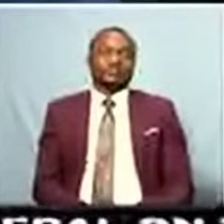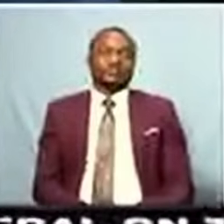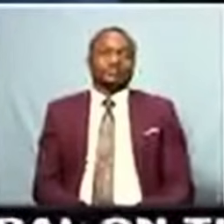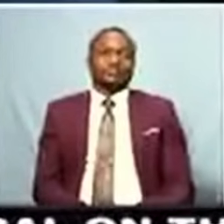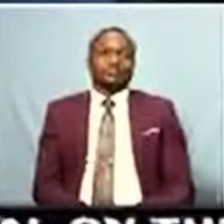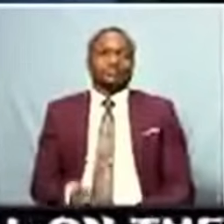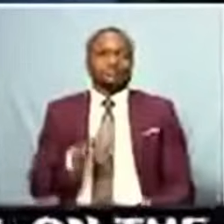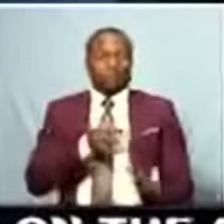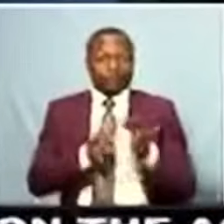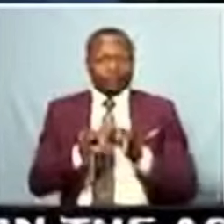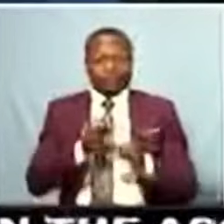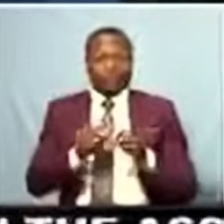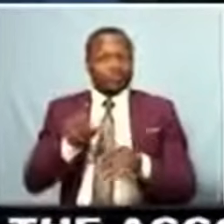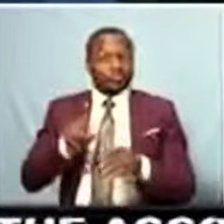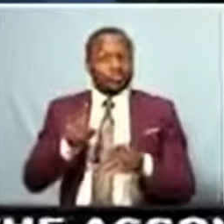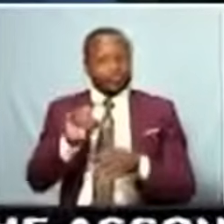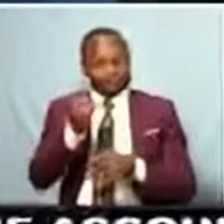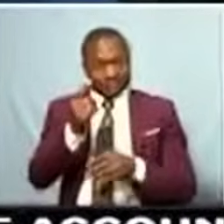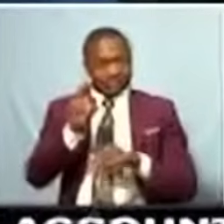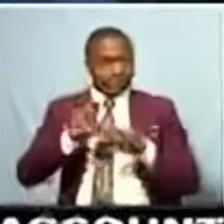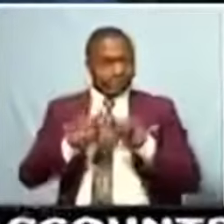That's the explanation we need. Because first of all, Chair,